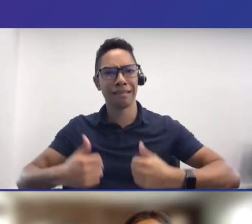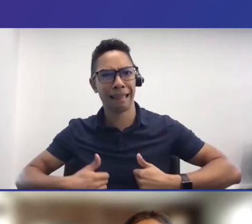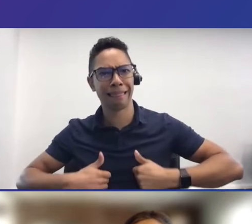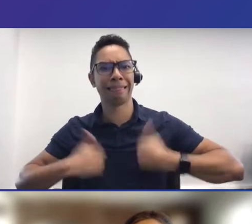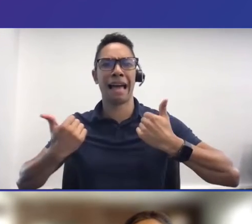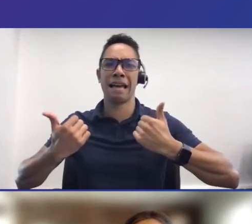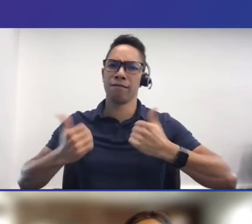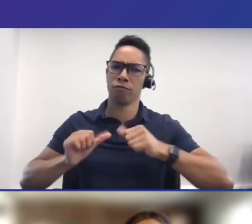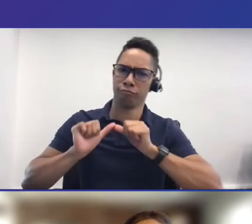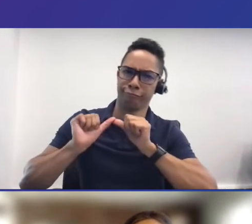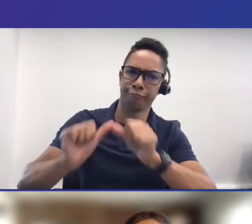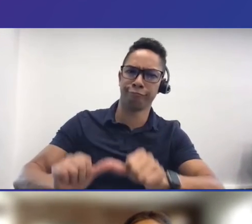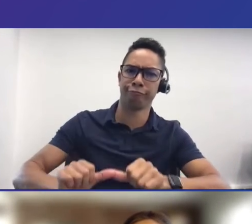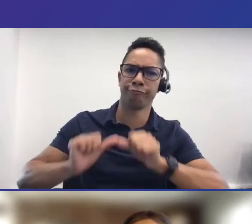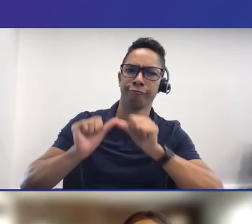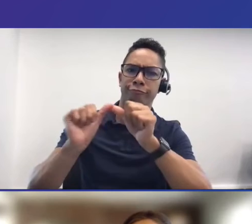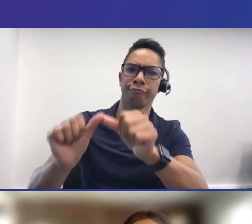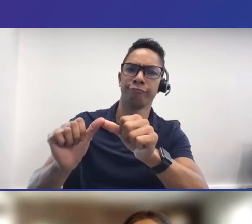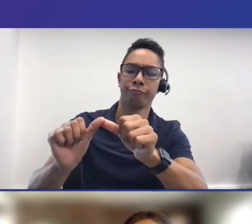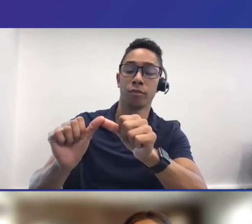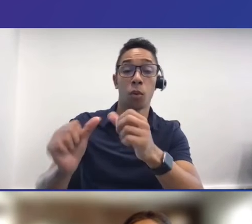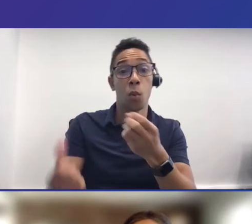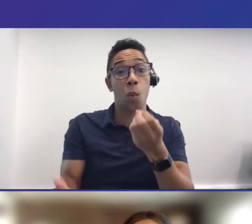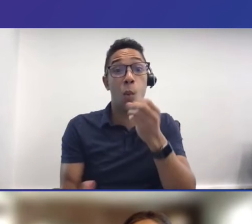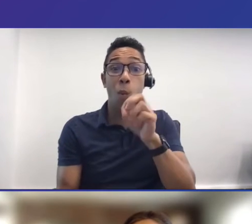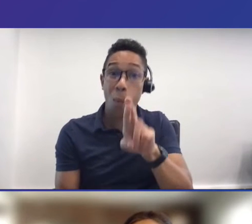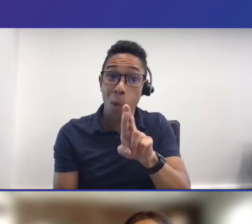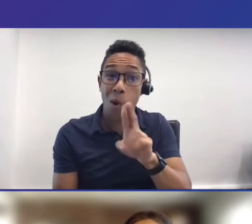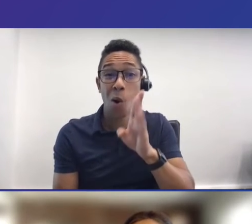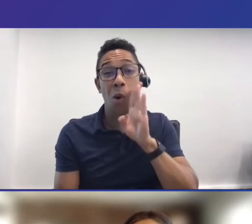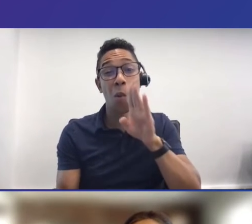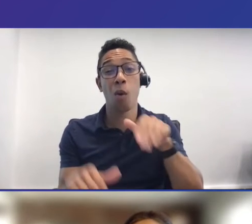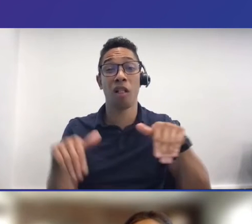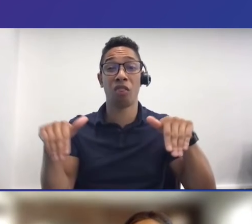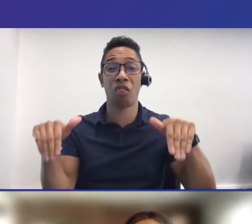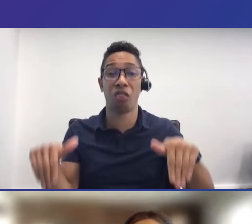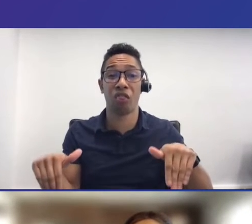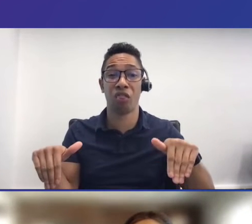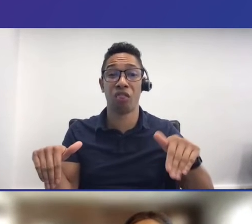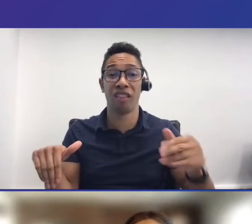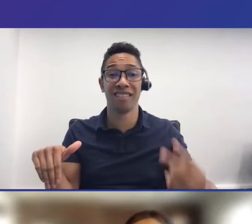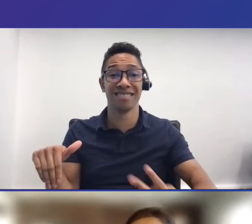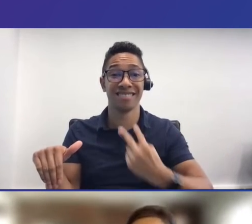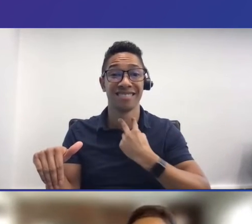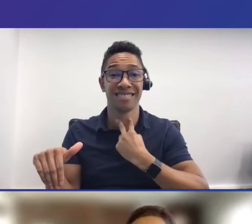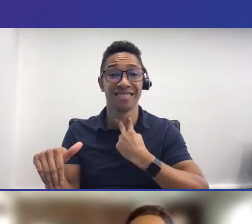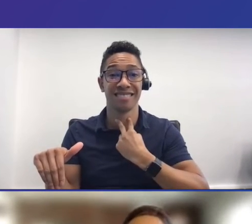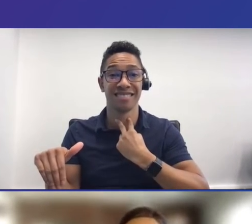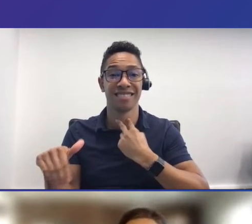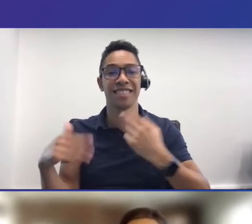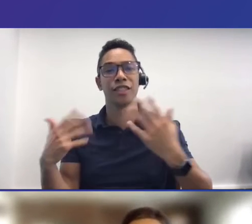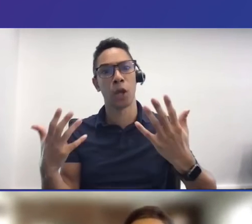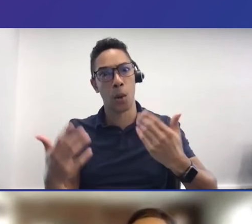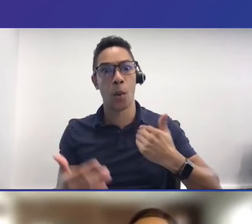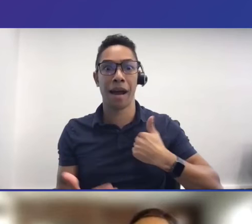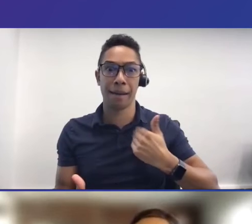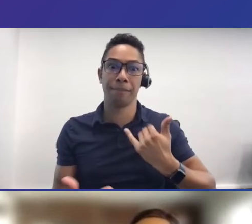ongoing, and otherwise we get stuck. So that's what I'm learning as an older